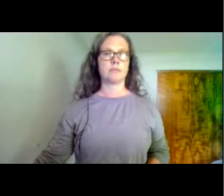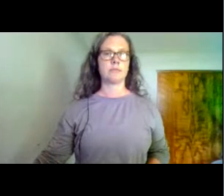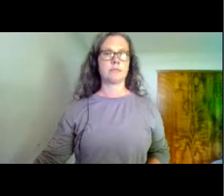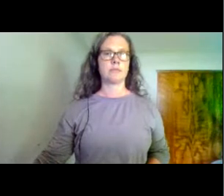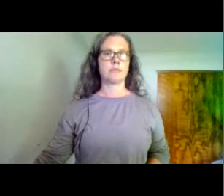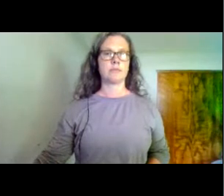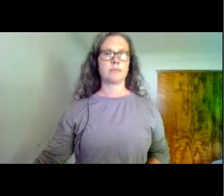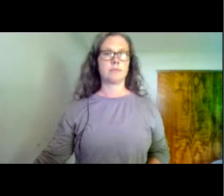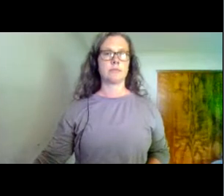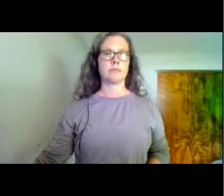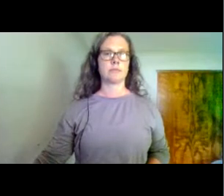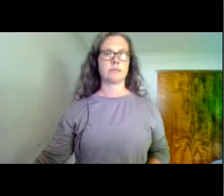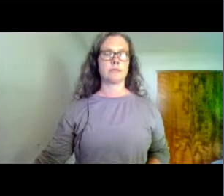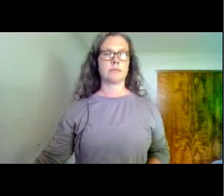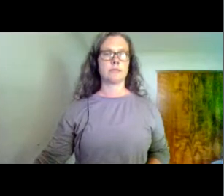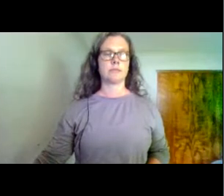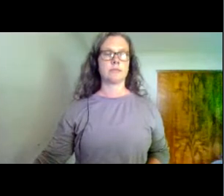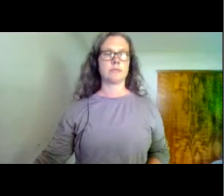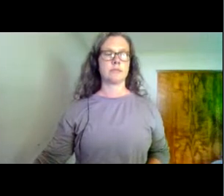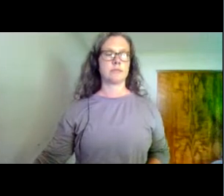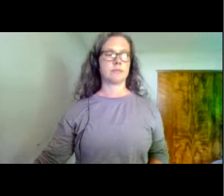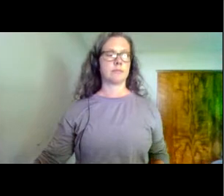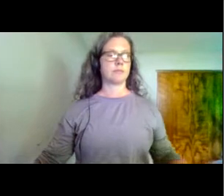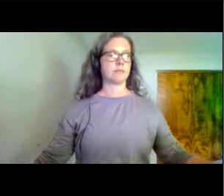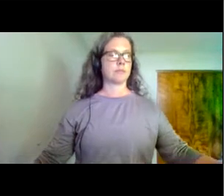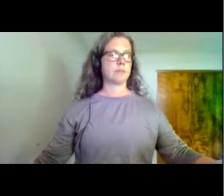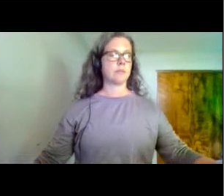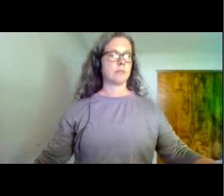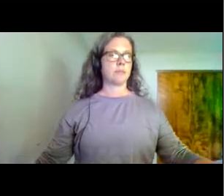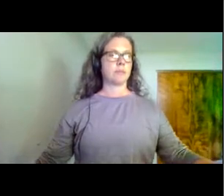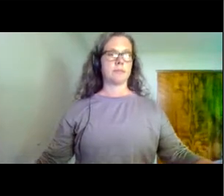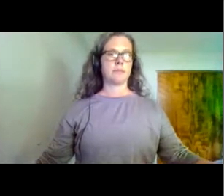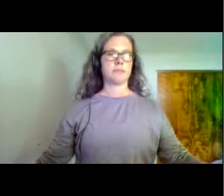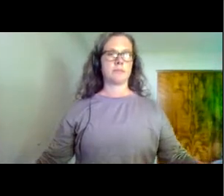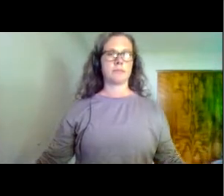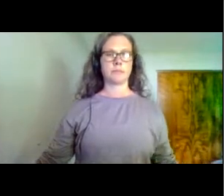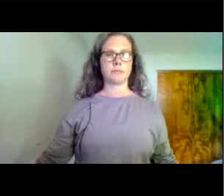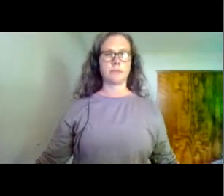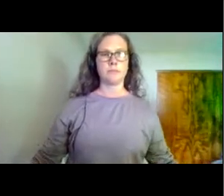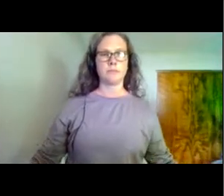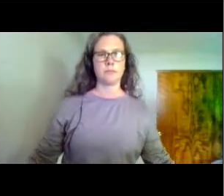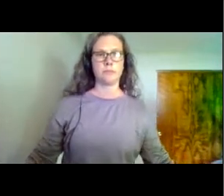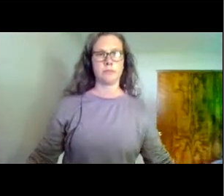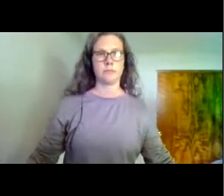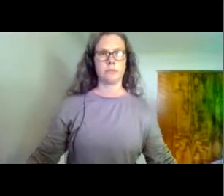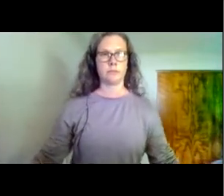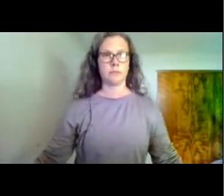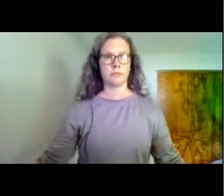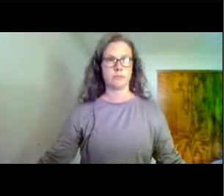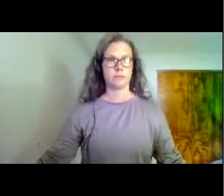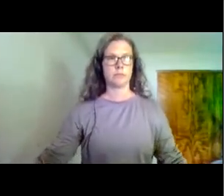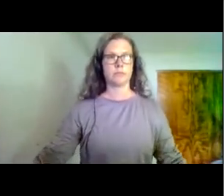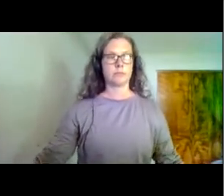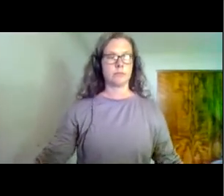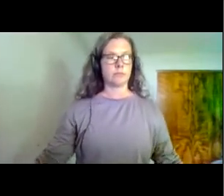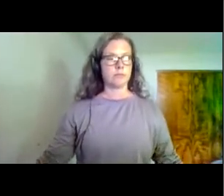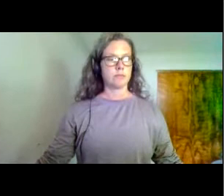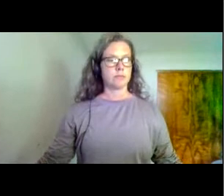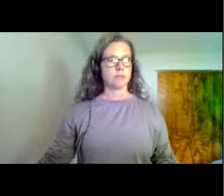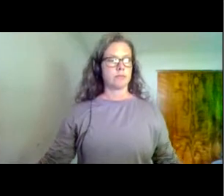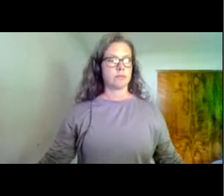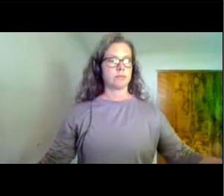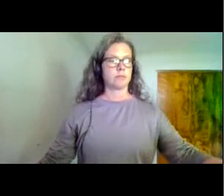Yeah. But question I have for you. So it sounds like EPA is largely